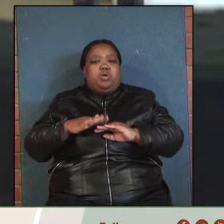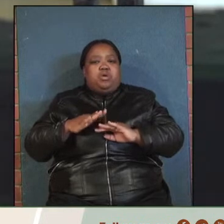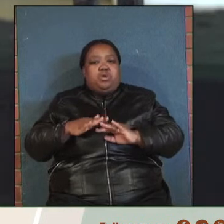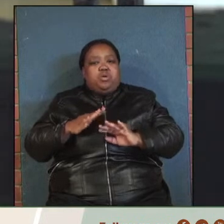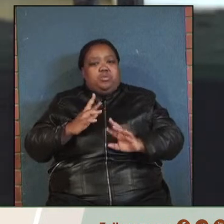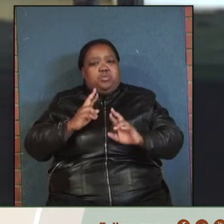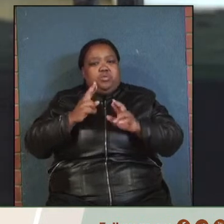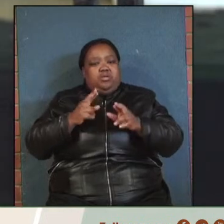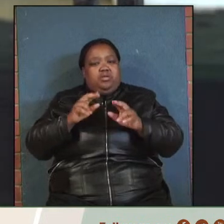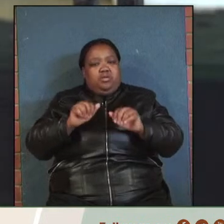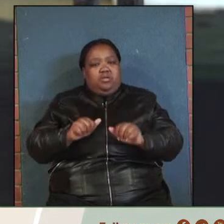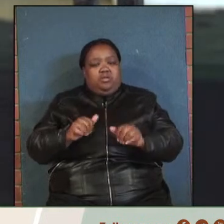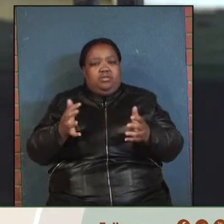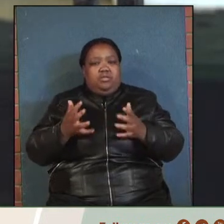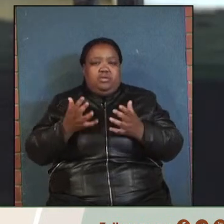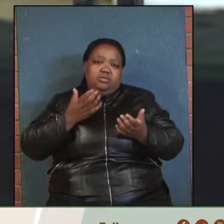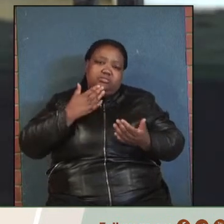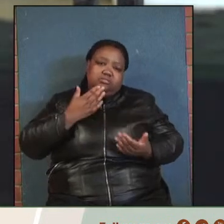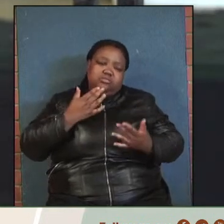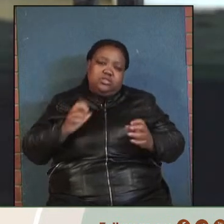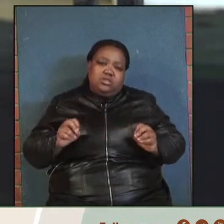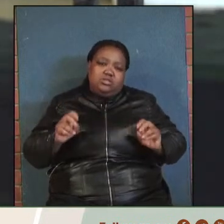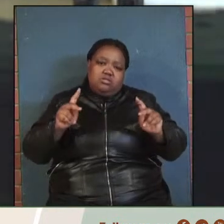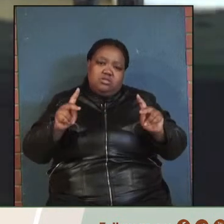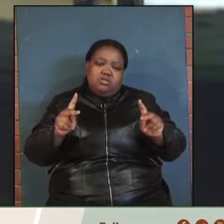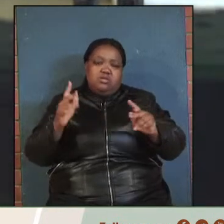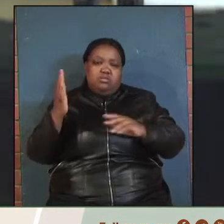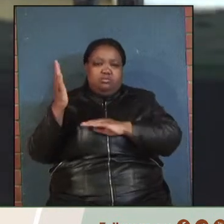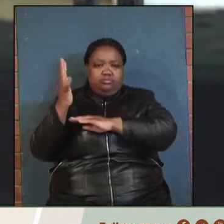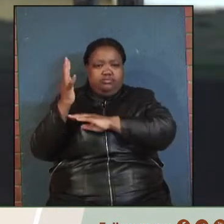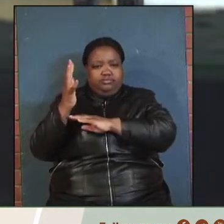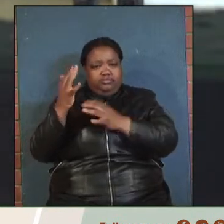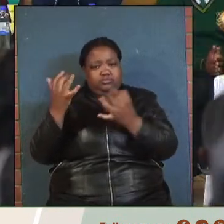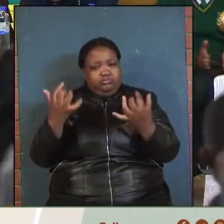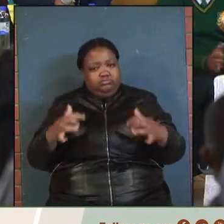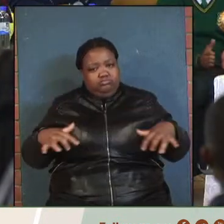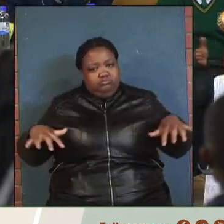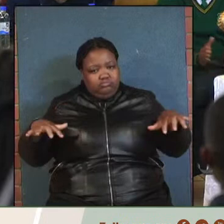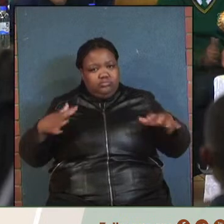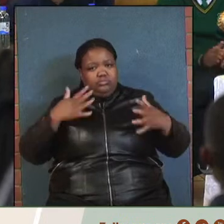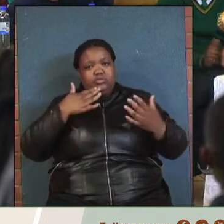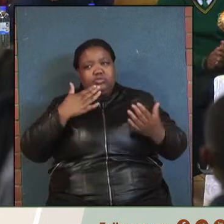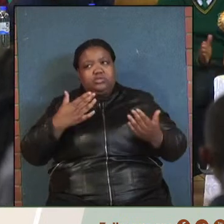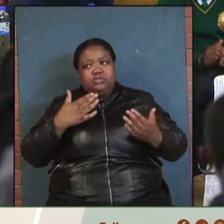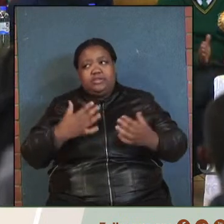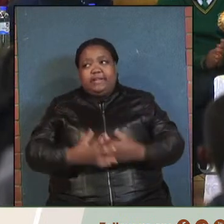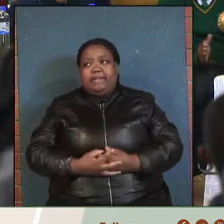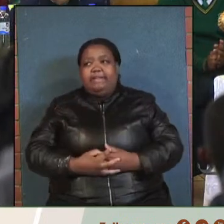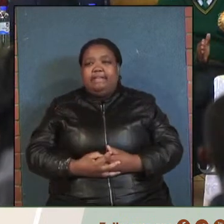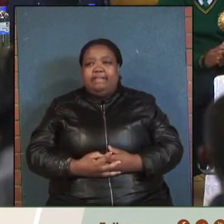Honorable Speaker, thank you for the opportunity and thank you to the rest of the House.